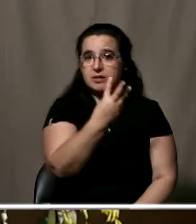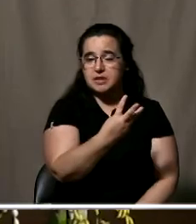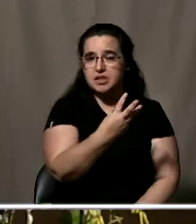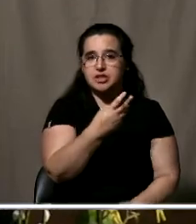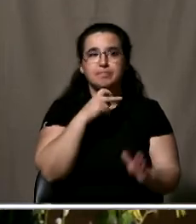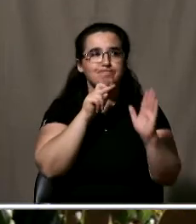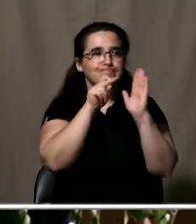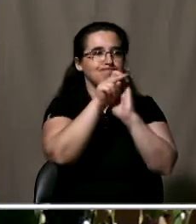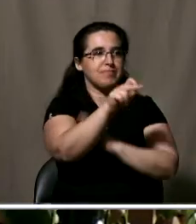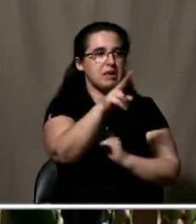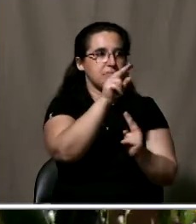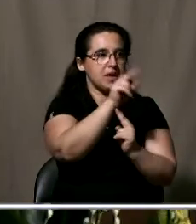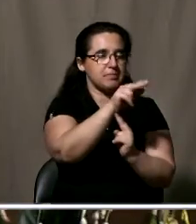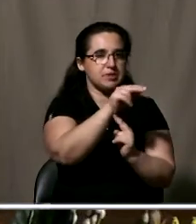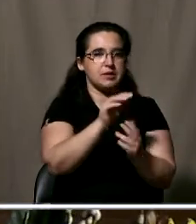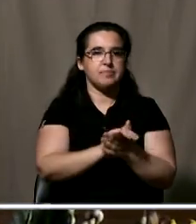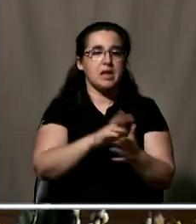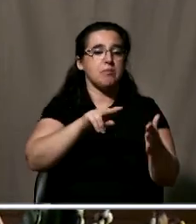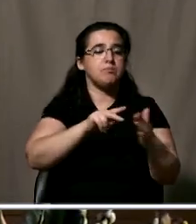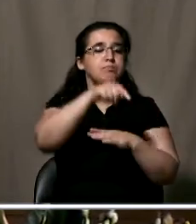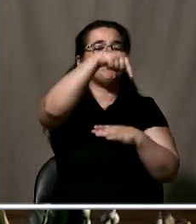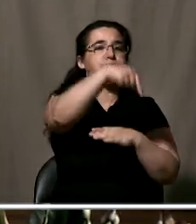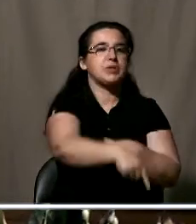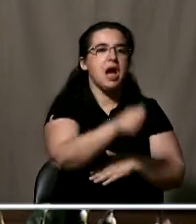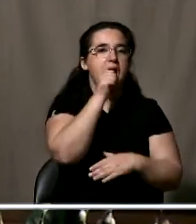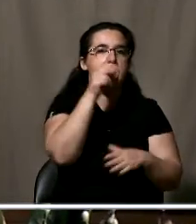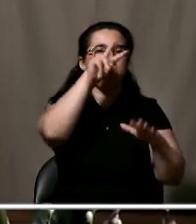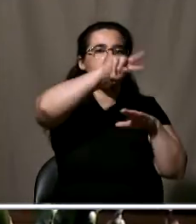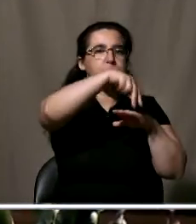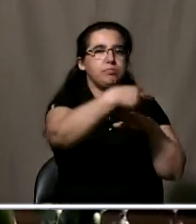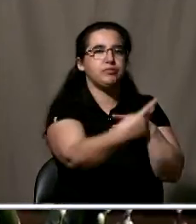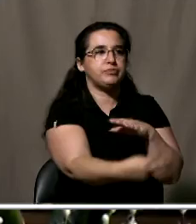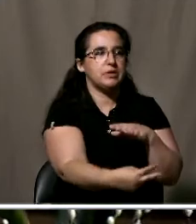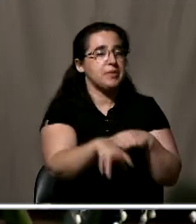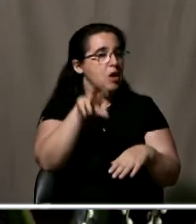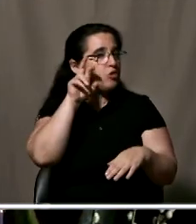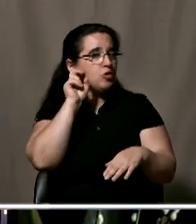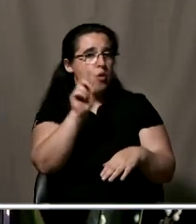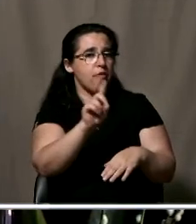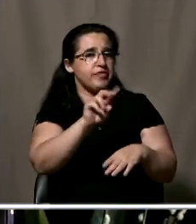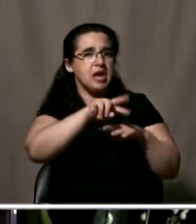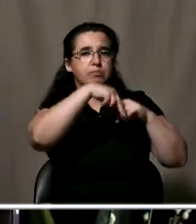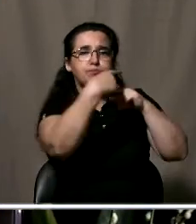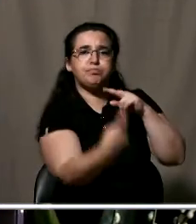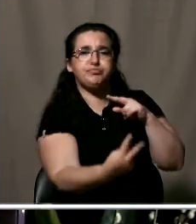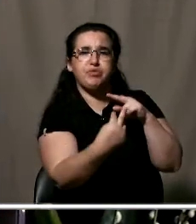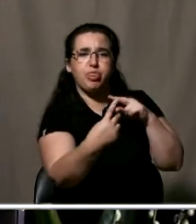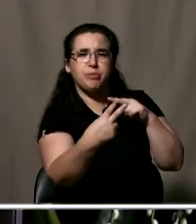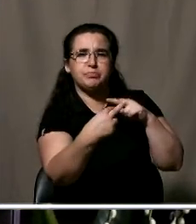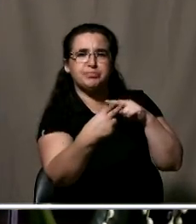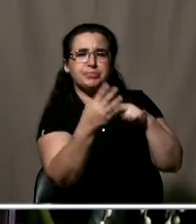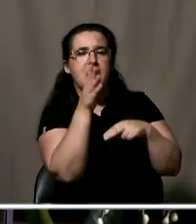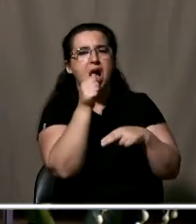para a piscina. Tumbled into the pool. E ele tropeçou e caiu dentro da piscina. I didn't hear the thrashing in the Eu water. Não ouvi ele a espernear e a